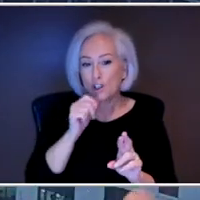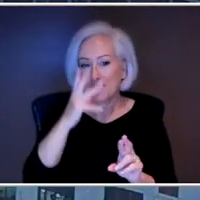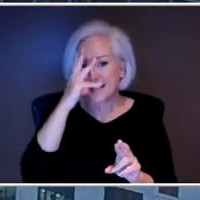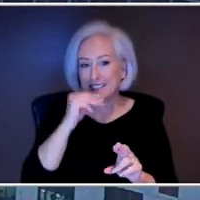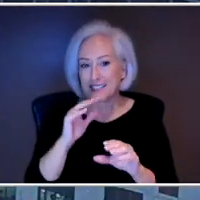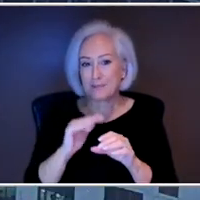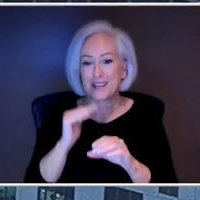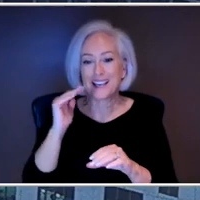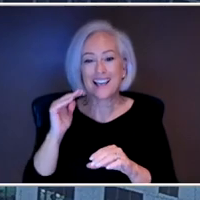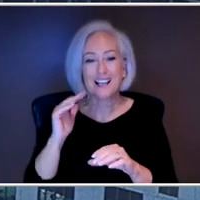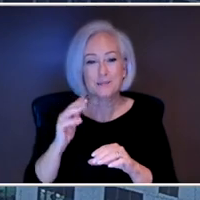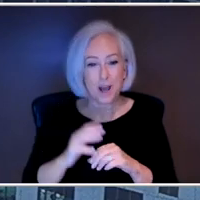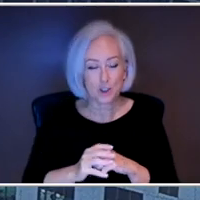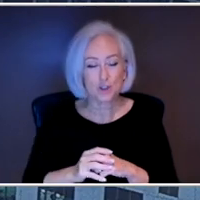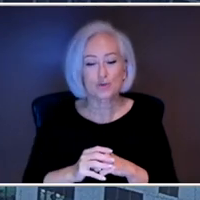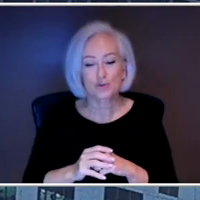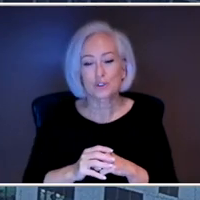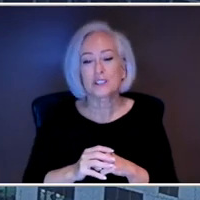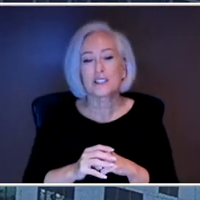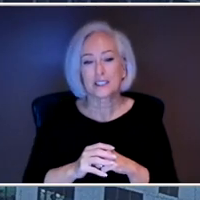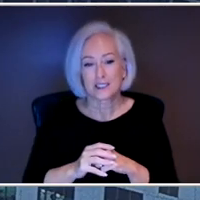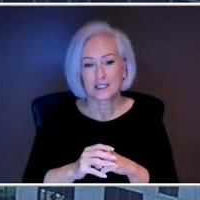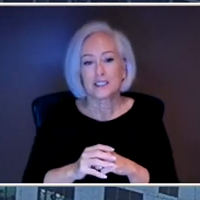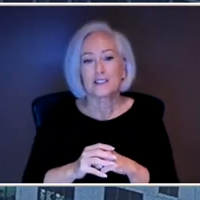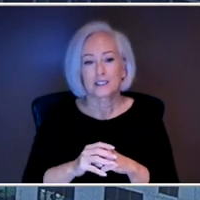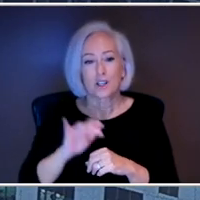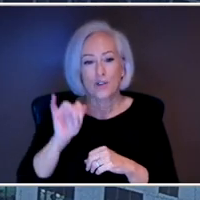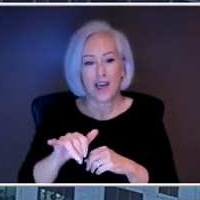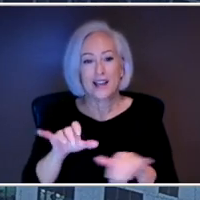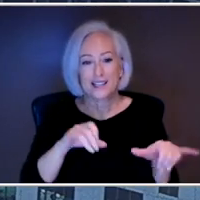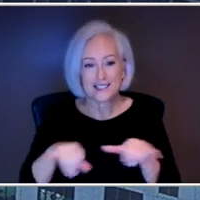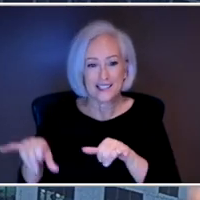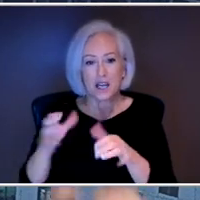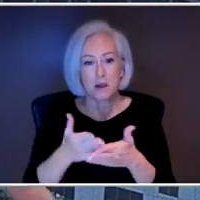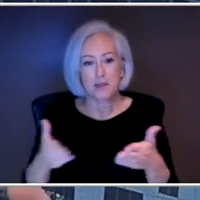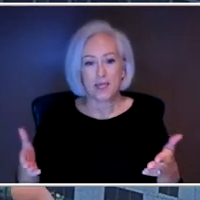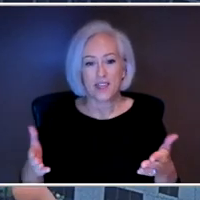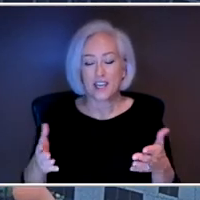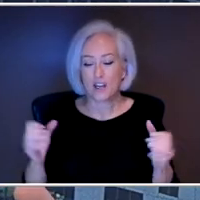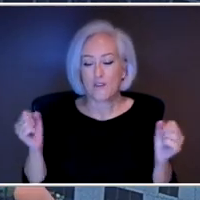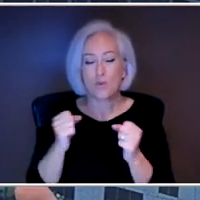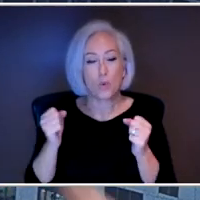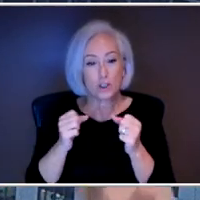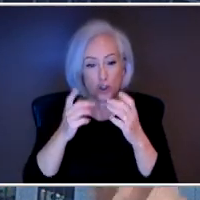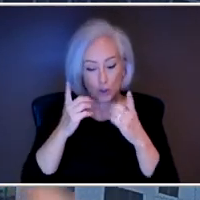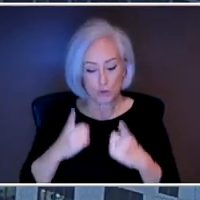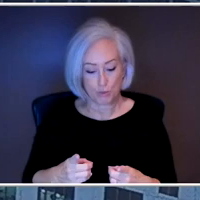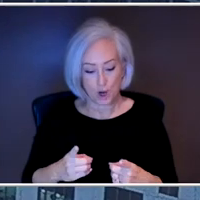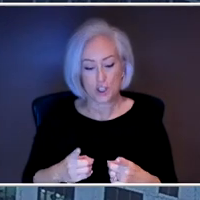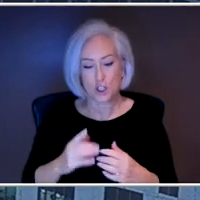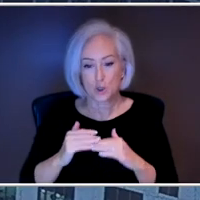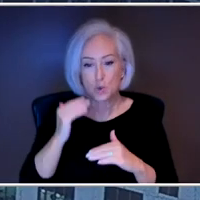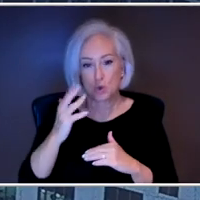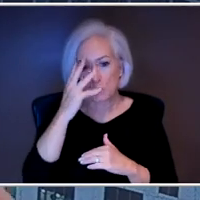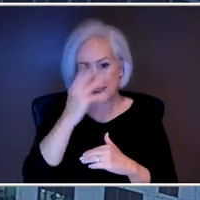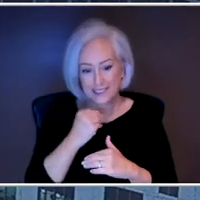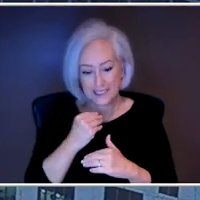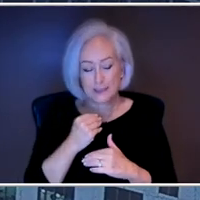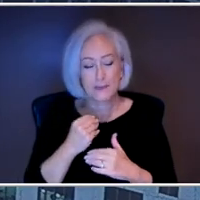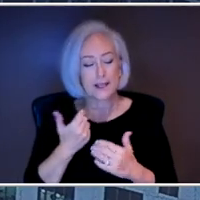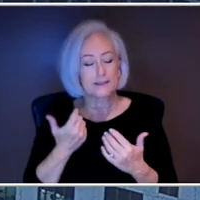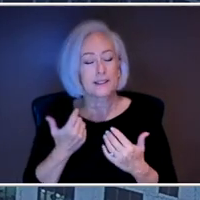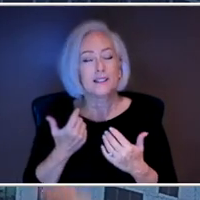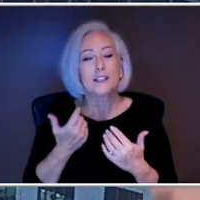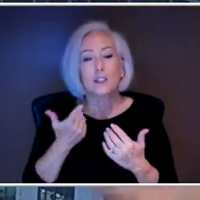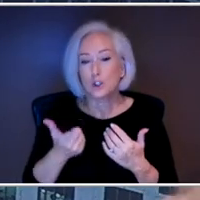a little bit. We're trying not to get you to sleep as much, which is a common feature of winter depression. And so, yeah, it is a layered approach. So you can use light therapy on its own for very